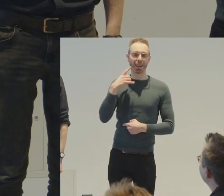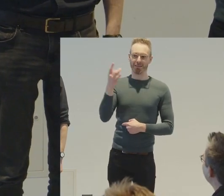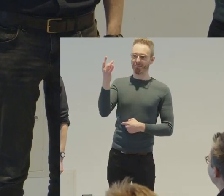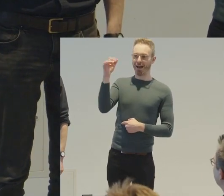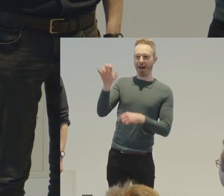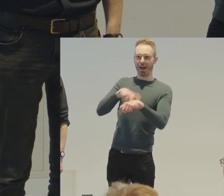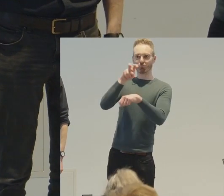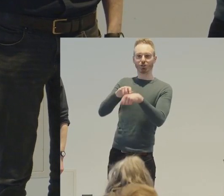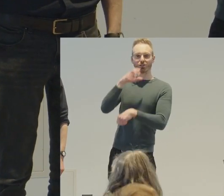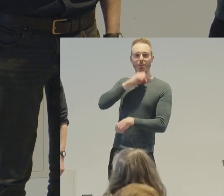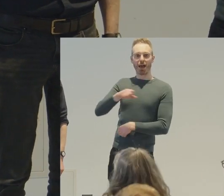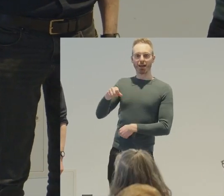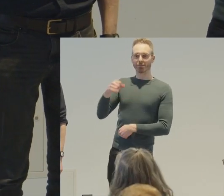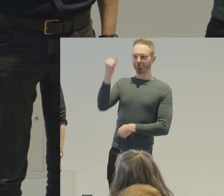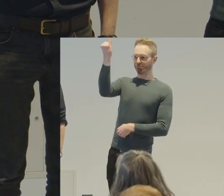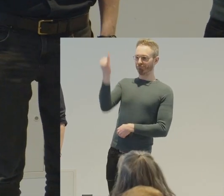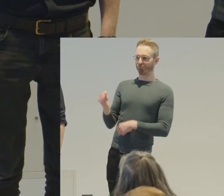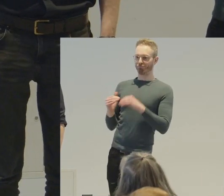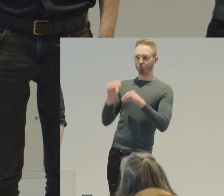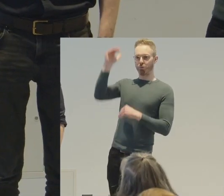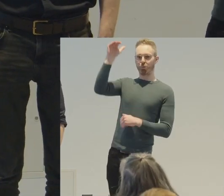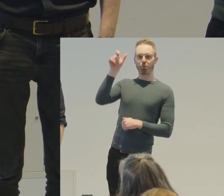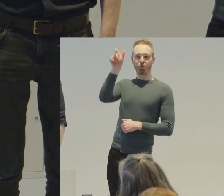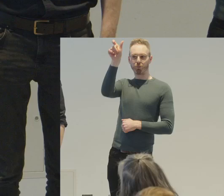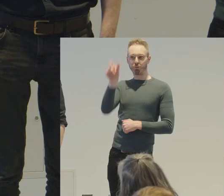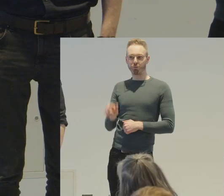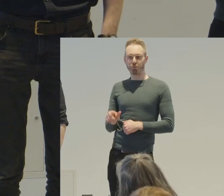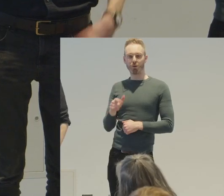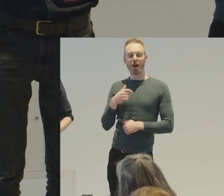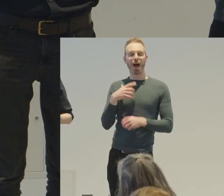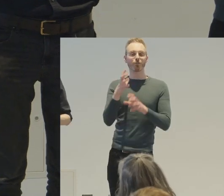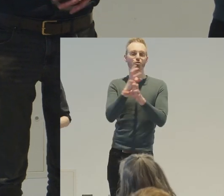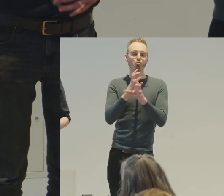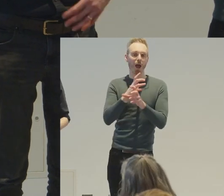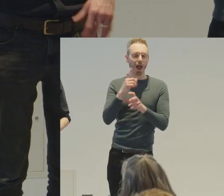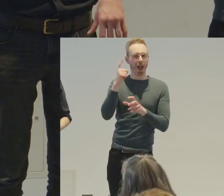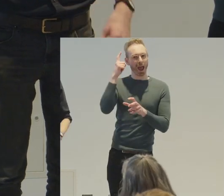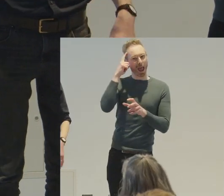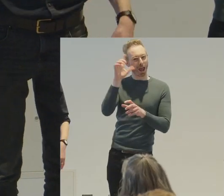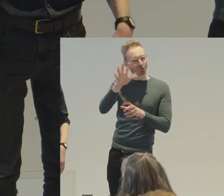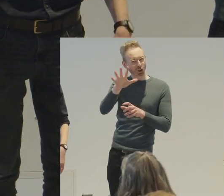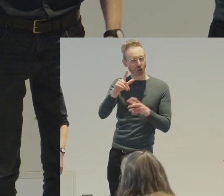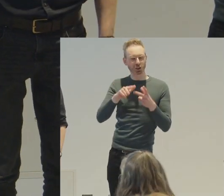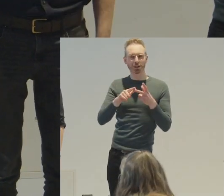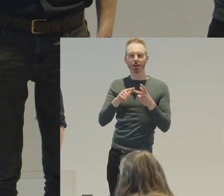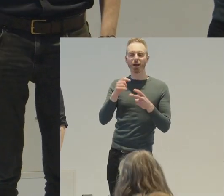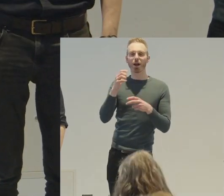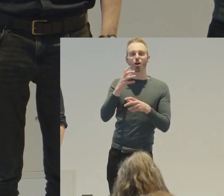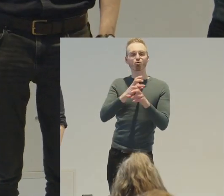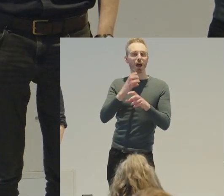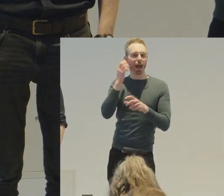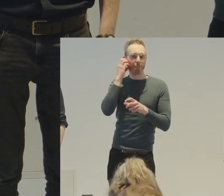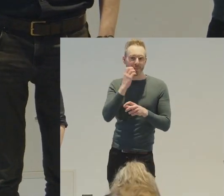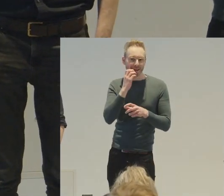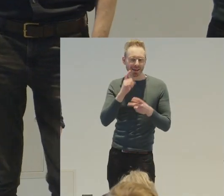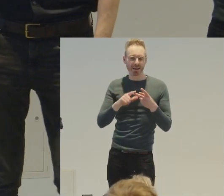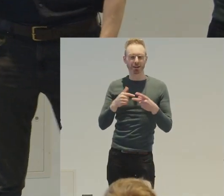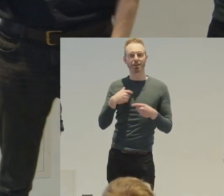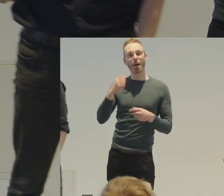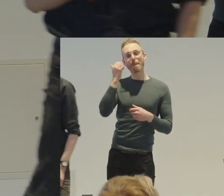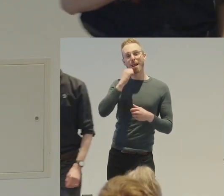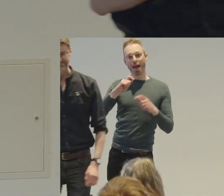with fairish, greyish hair and a greyish beard. And I'm wearing a navy shirt and jeans and white sneakers.